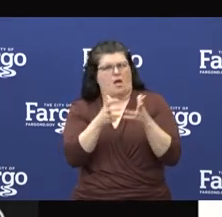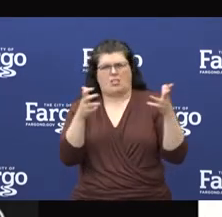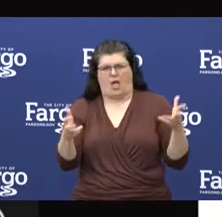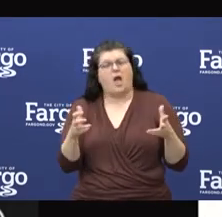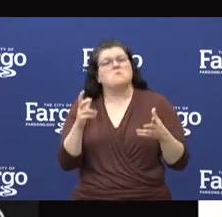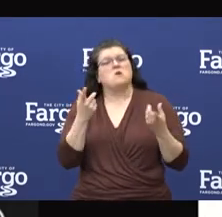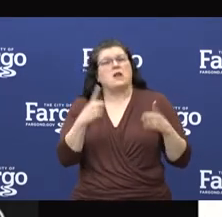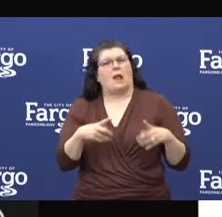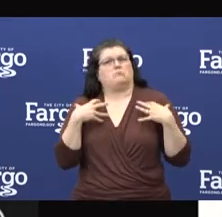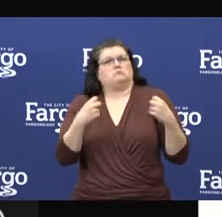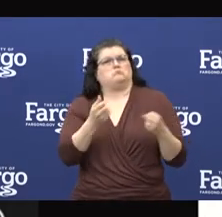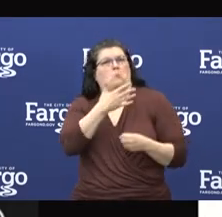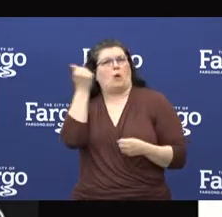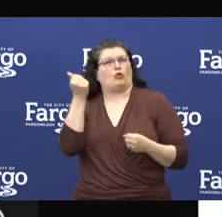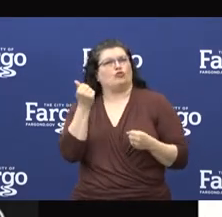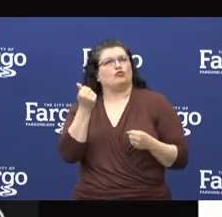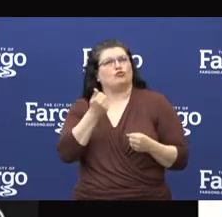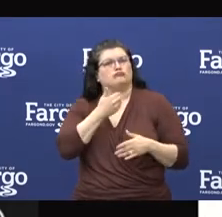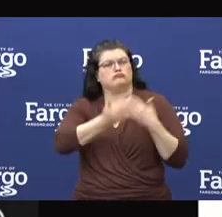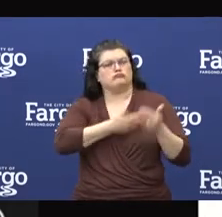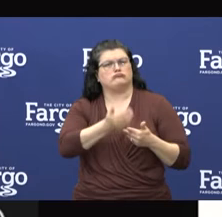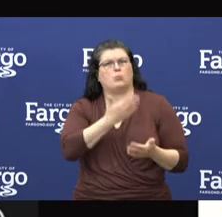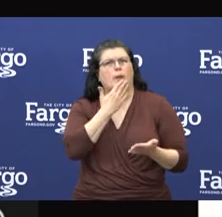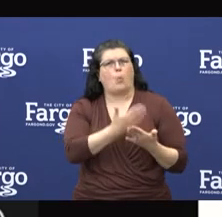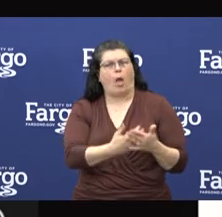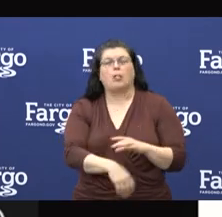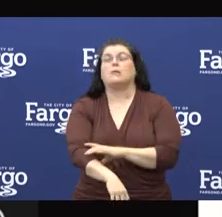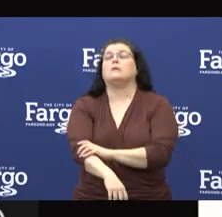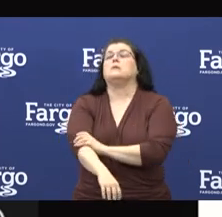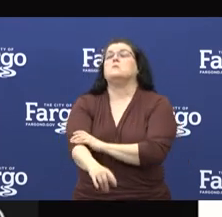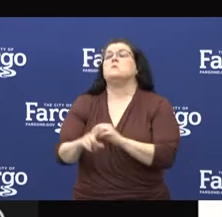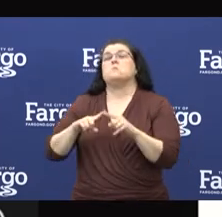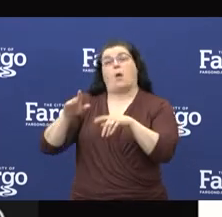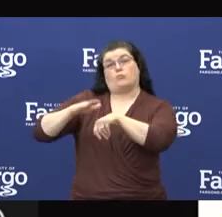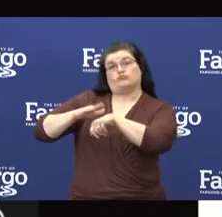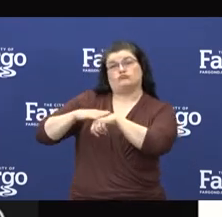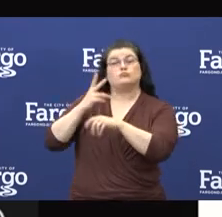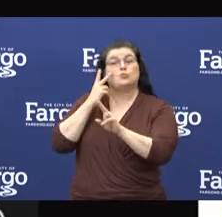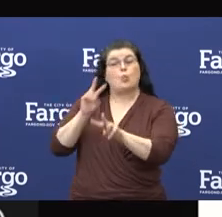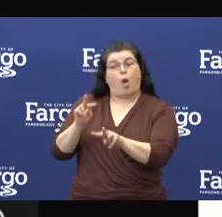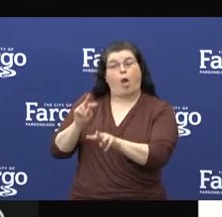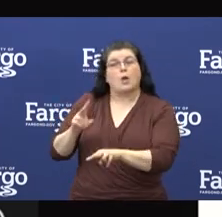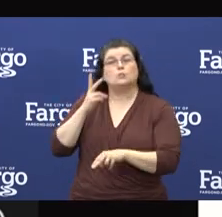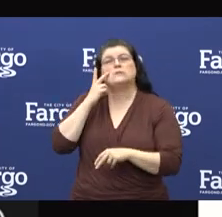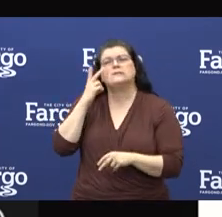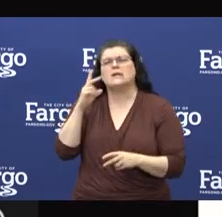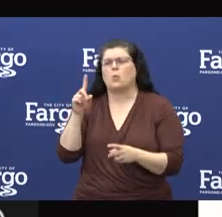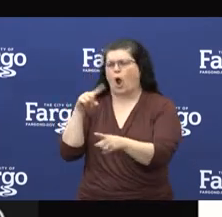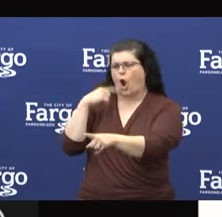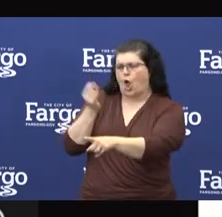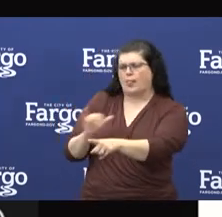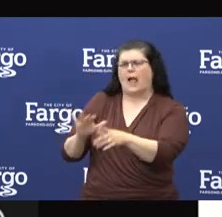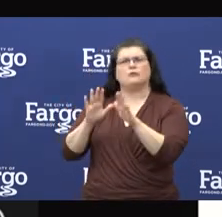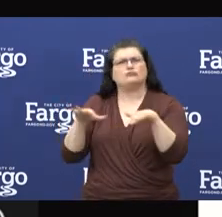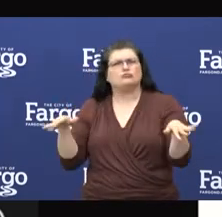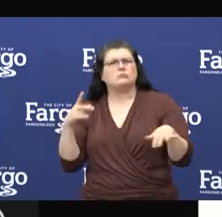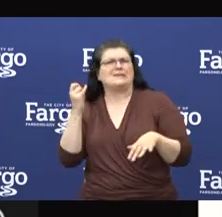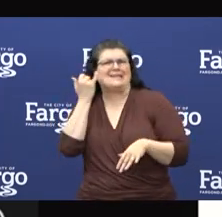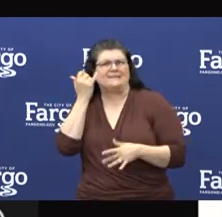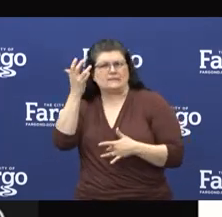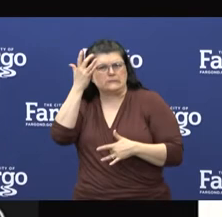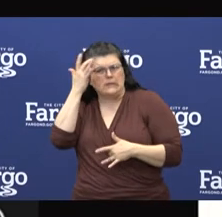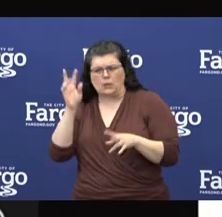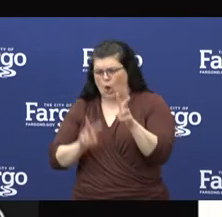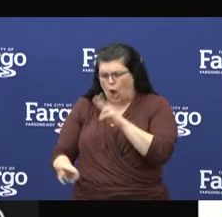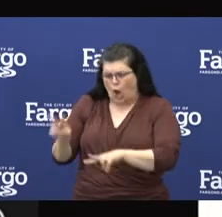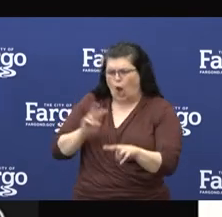well. Some of the symptoms that you might want to watch for is just, what does your child look like, just like any other illness? If your